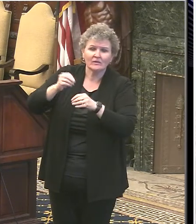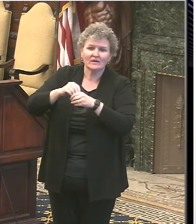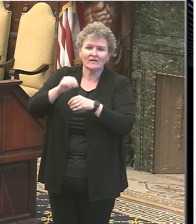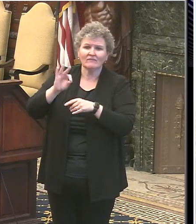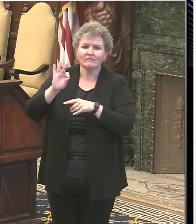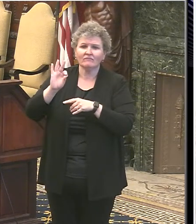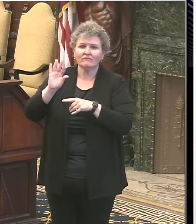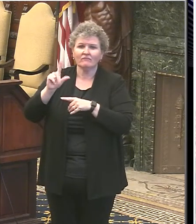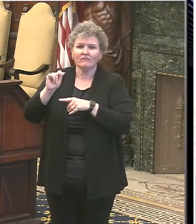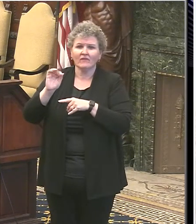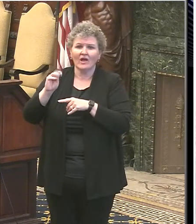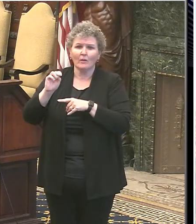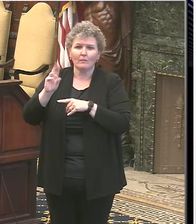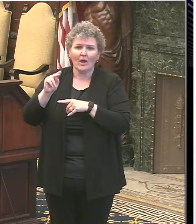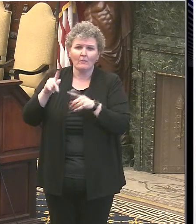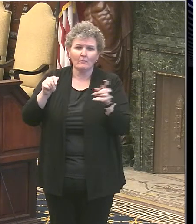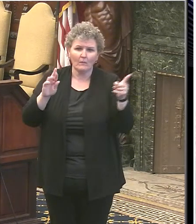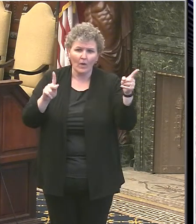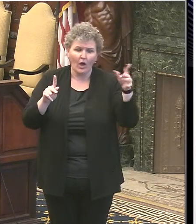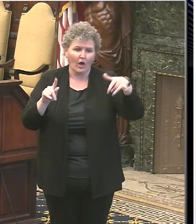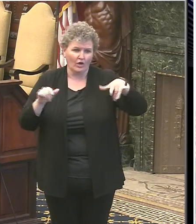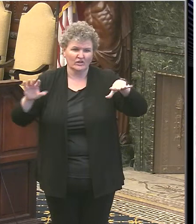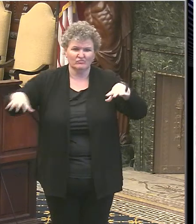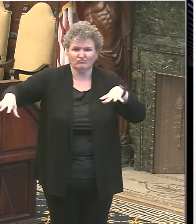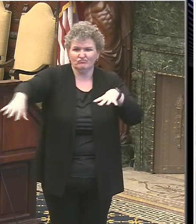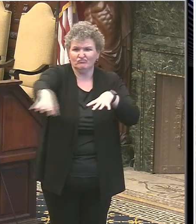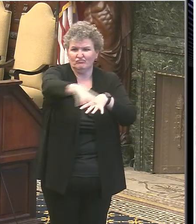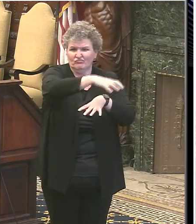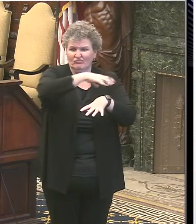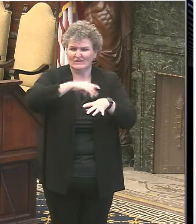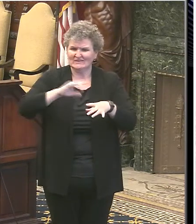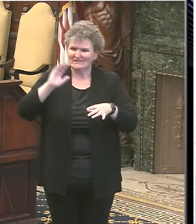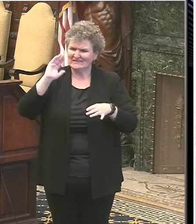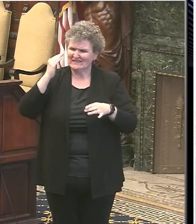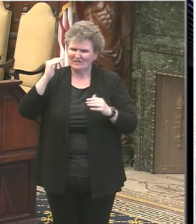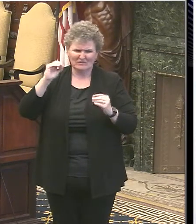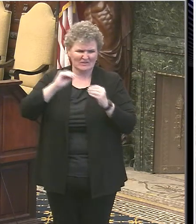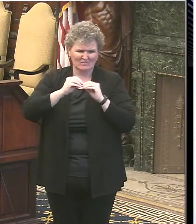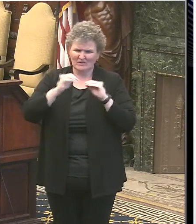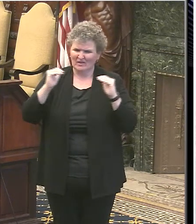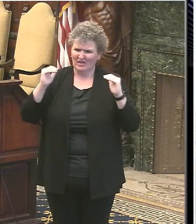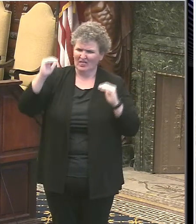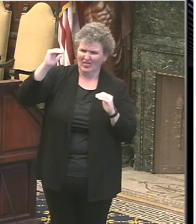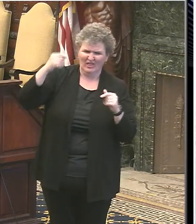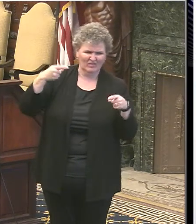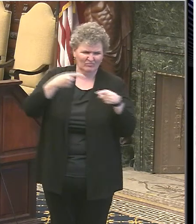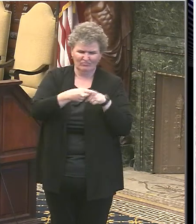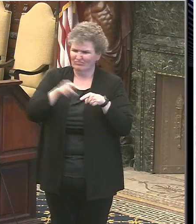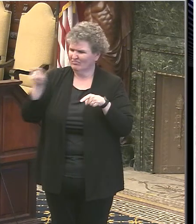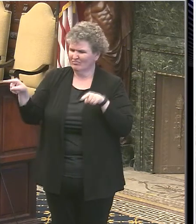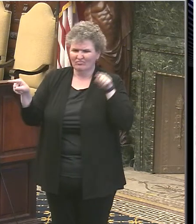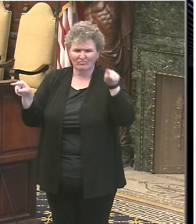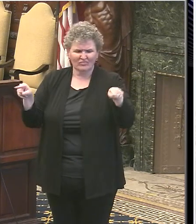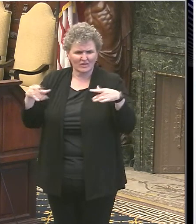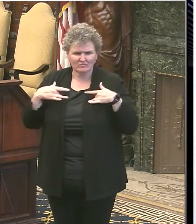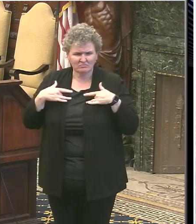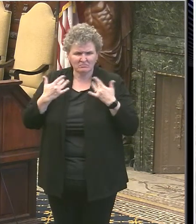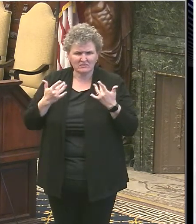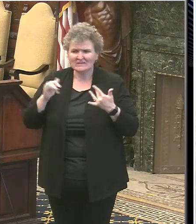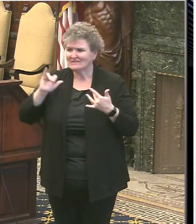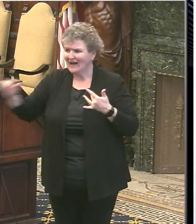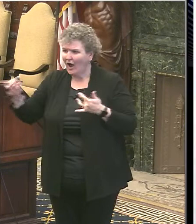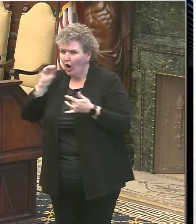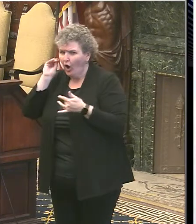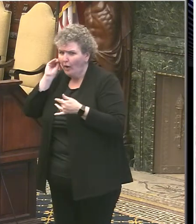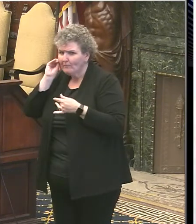and Love Park. And so, it's outdoors, understand that there's outdoor dining, but it's like stay at home, but yet the